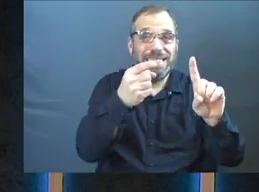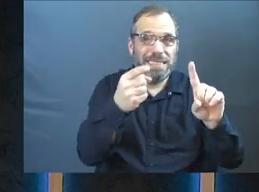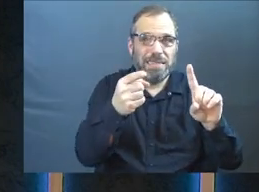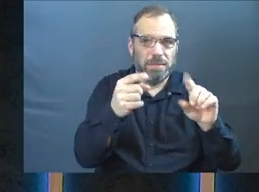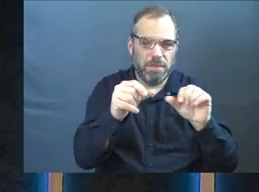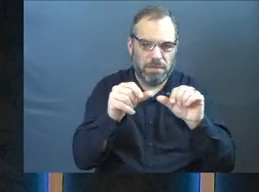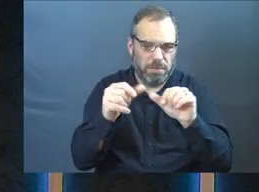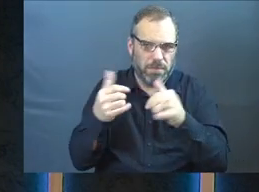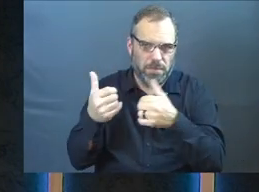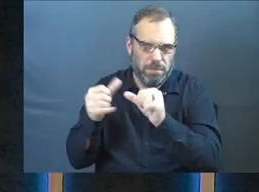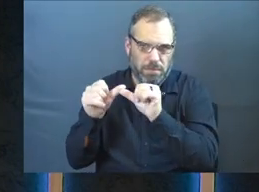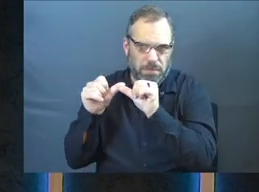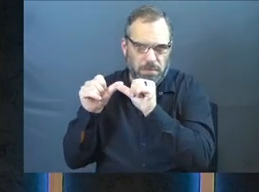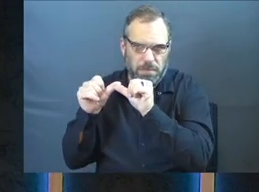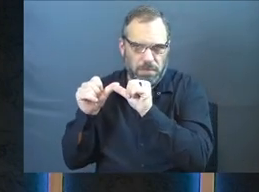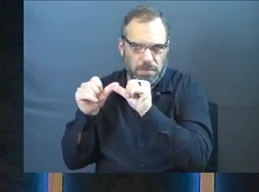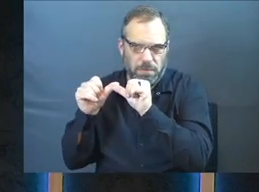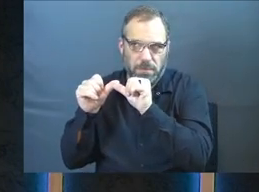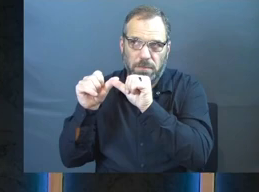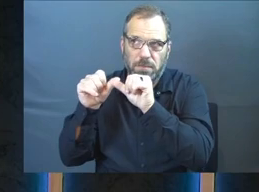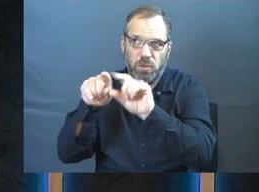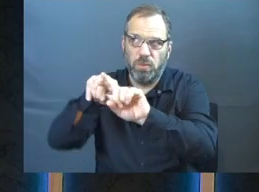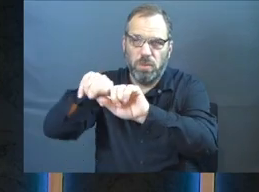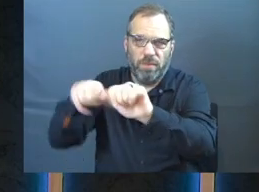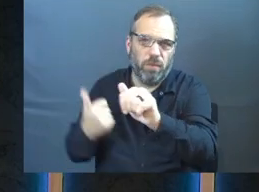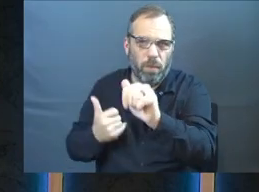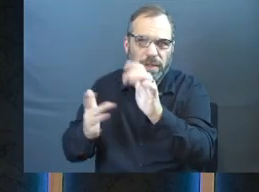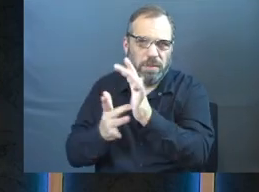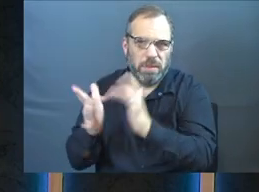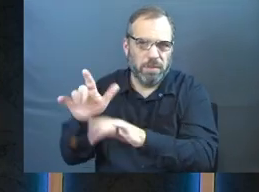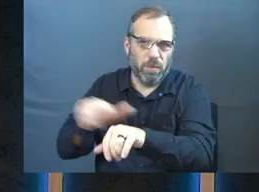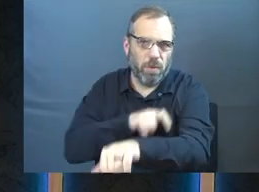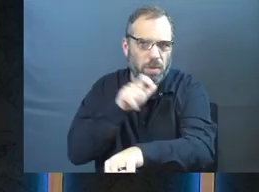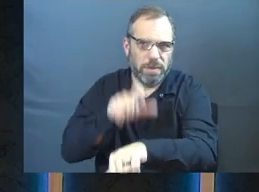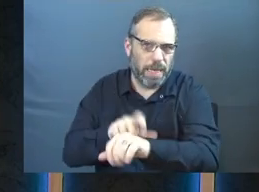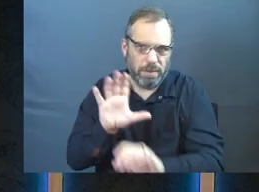stay away from Jesus long.